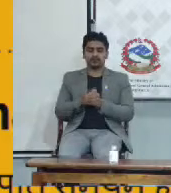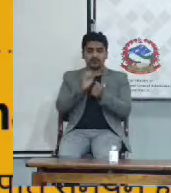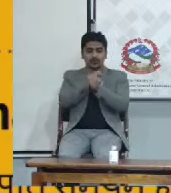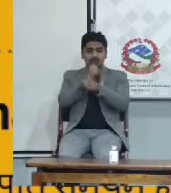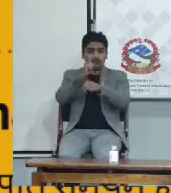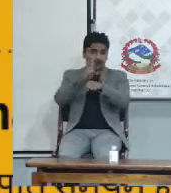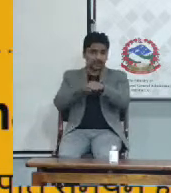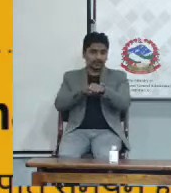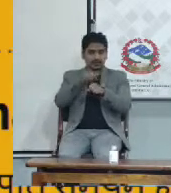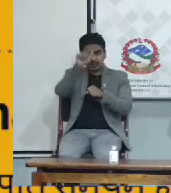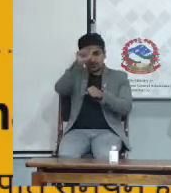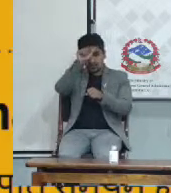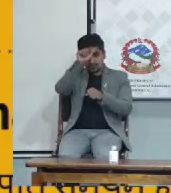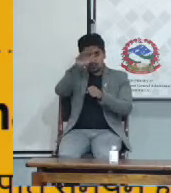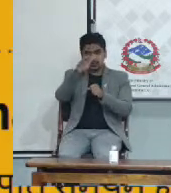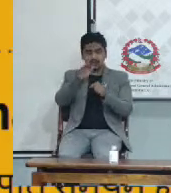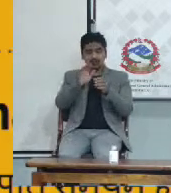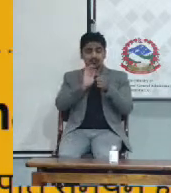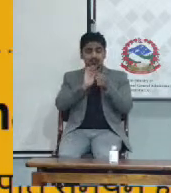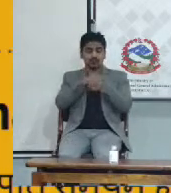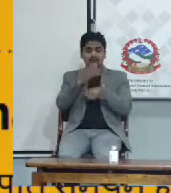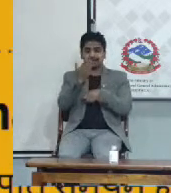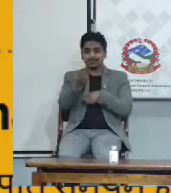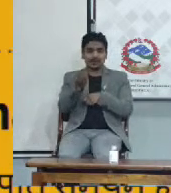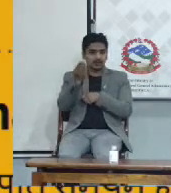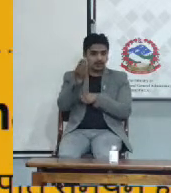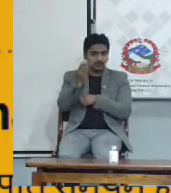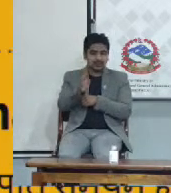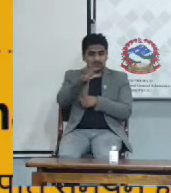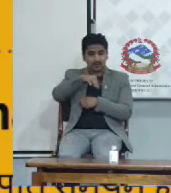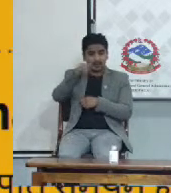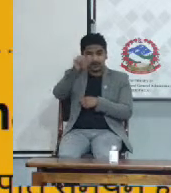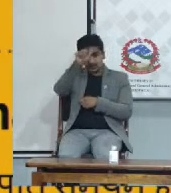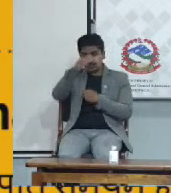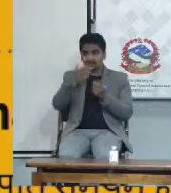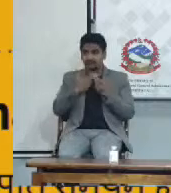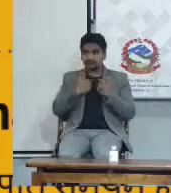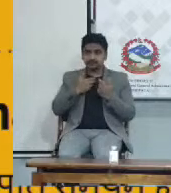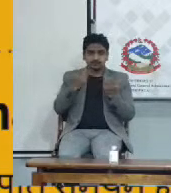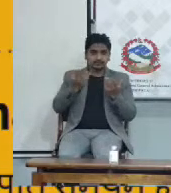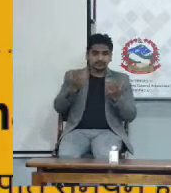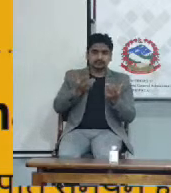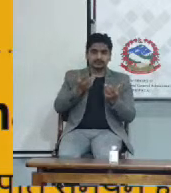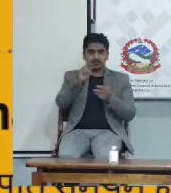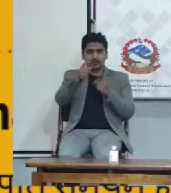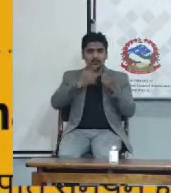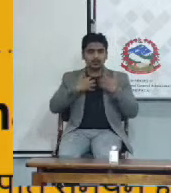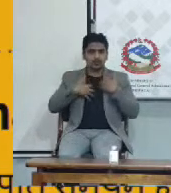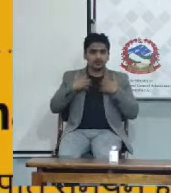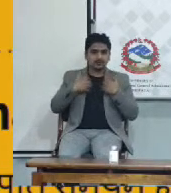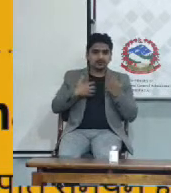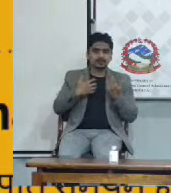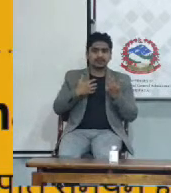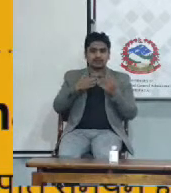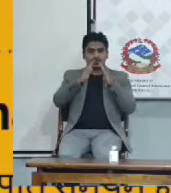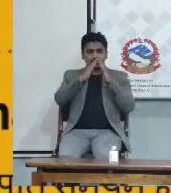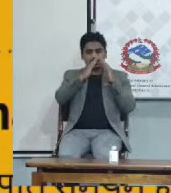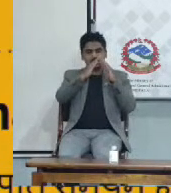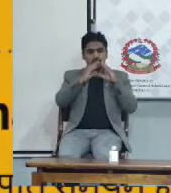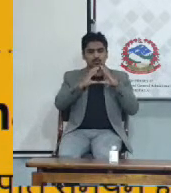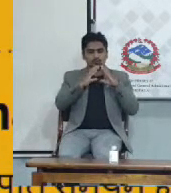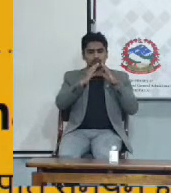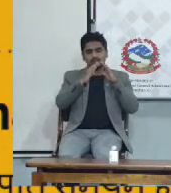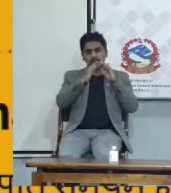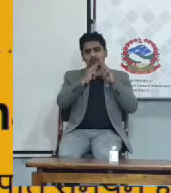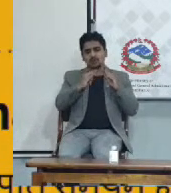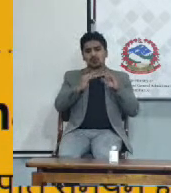information. You might have a question. What is happening in quarantine? You may be asked with so many questions. Why isolation center is not available with the food? Where